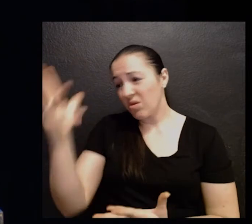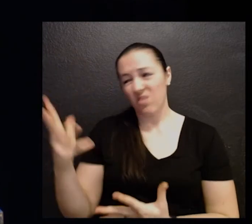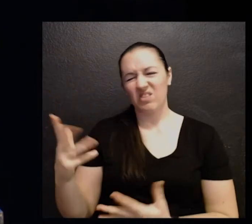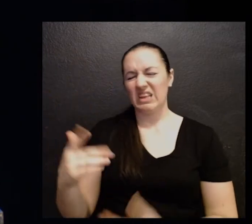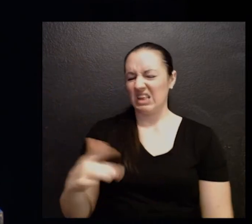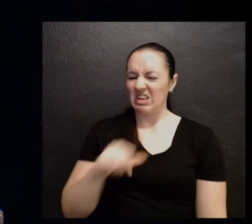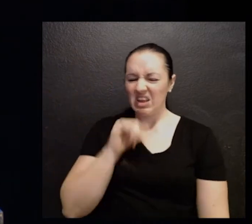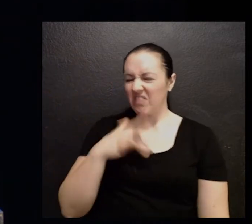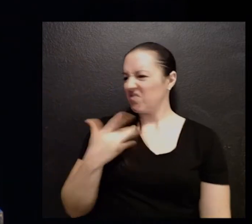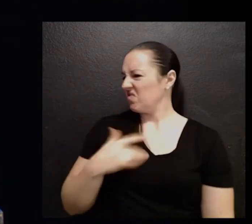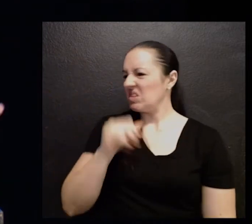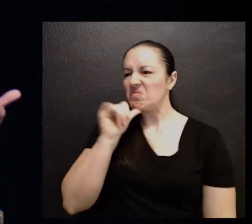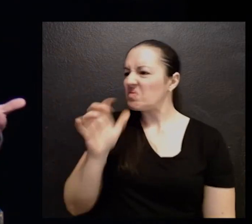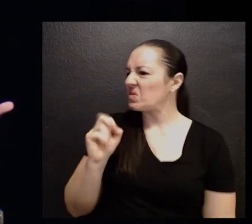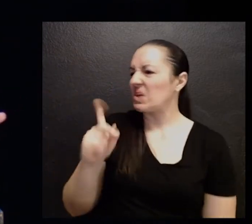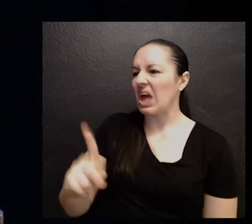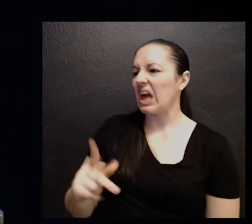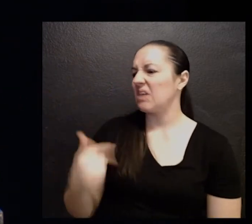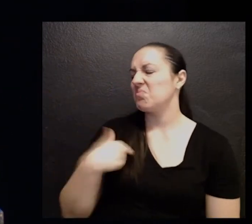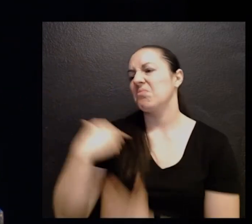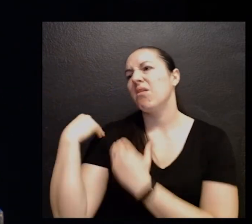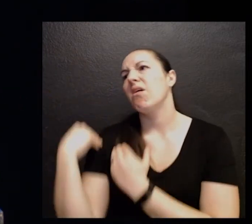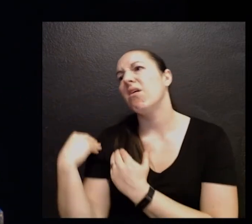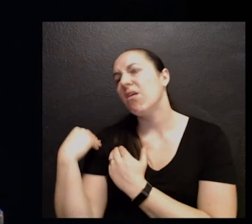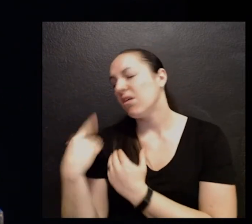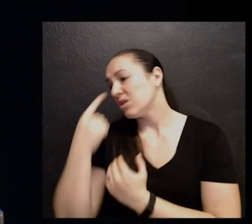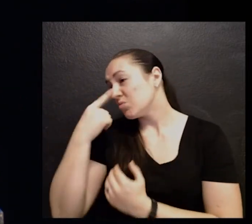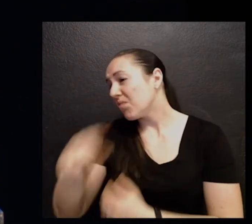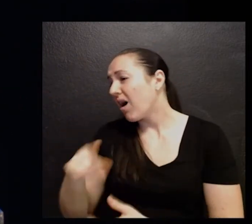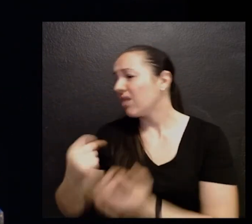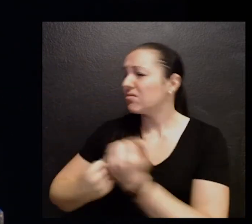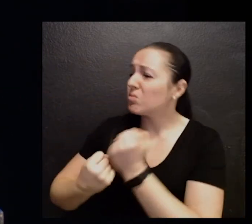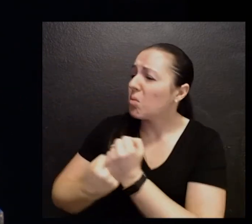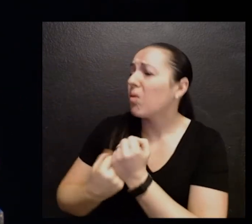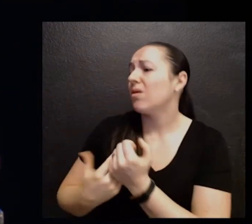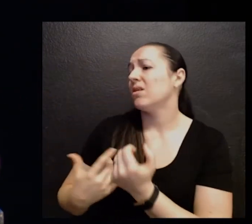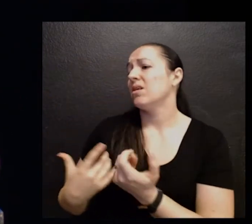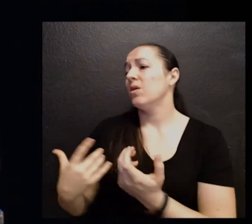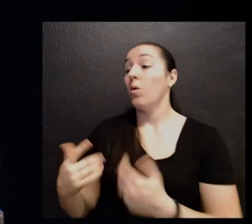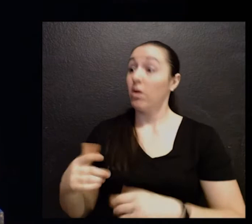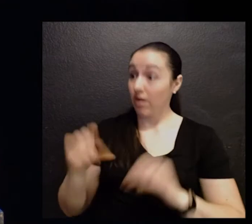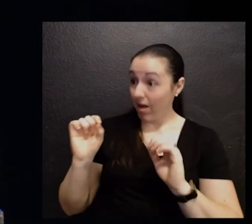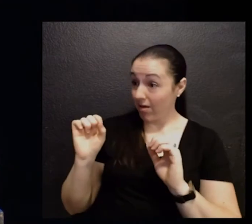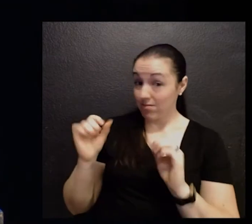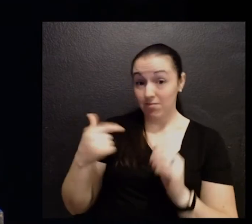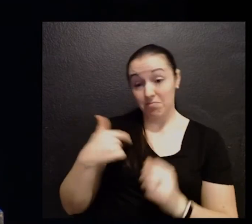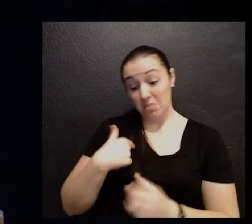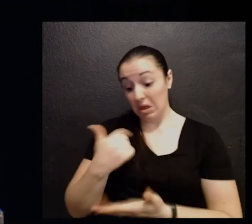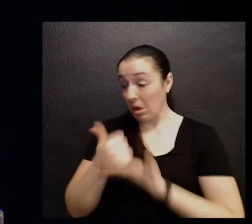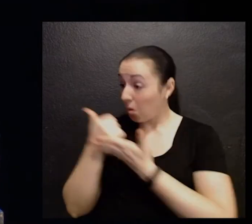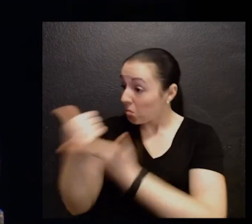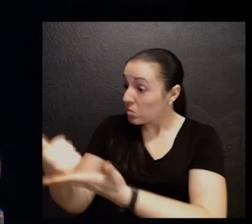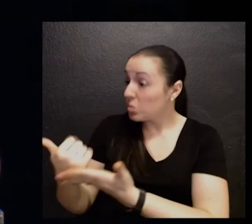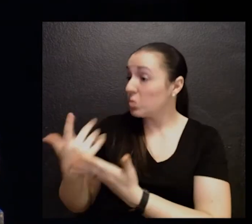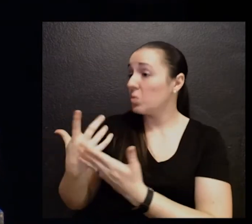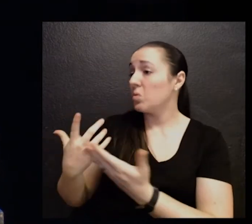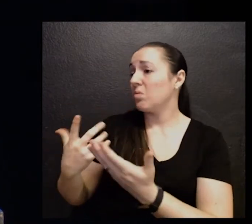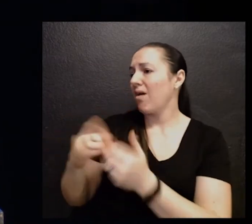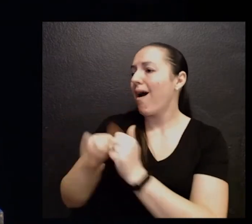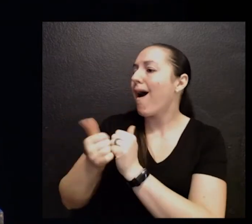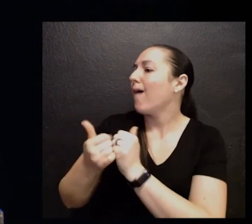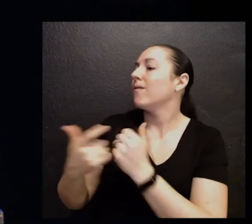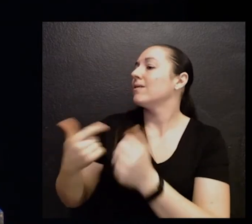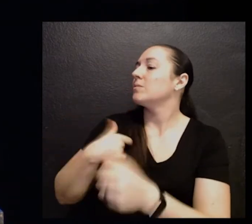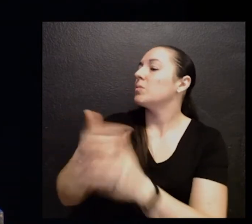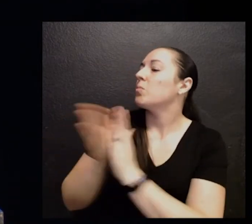heavy. Would you help me carry it? Or how can I help carry what's on your shoulders? How can I pray for you